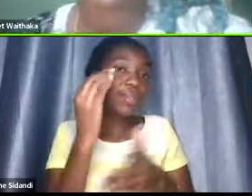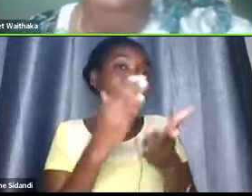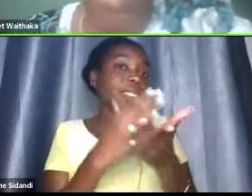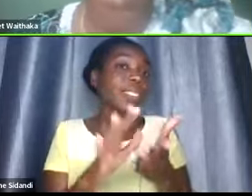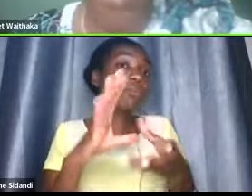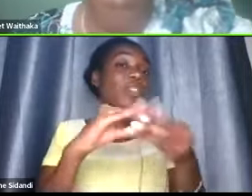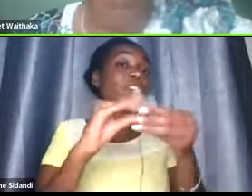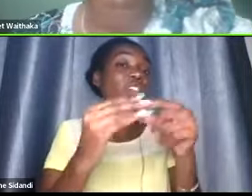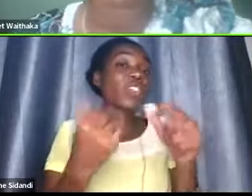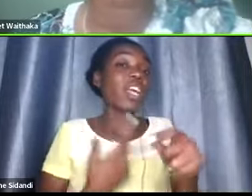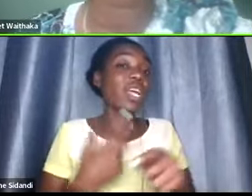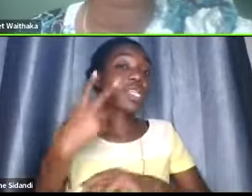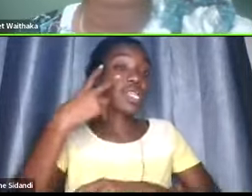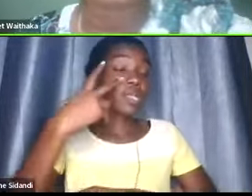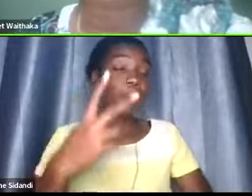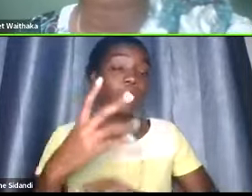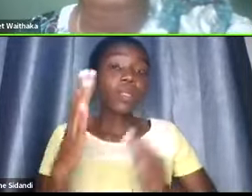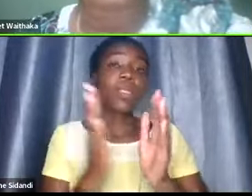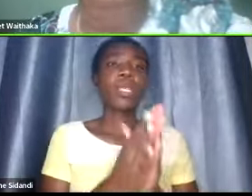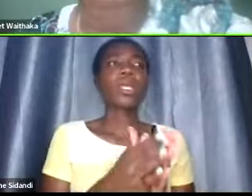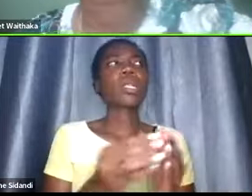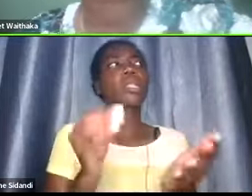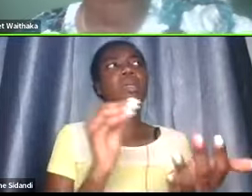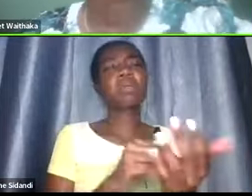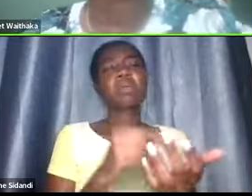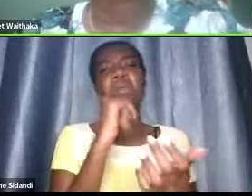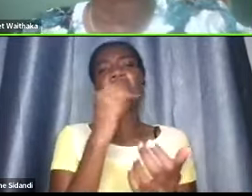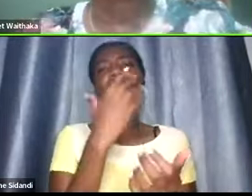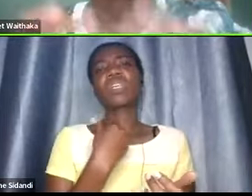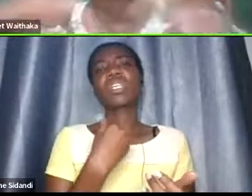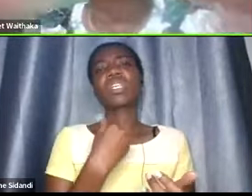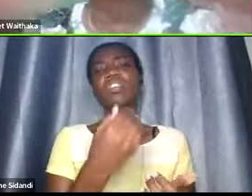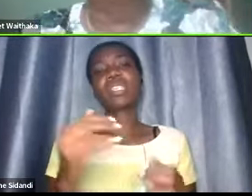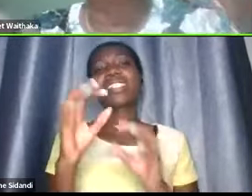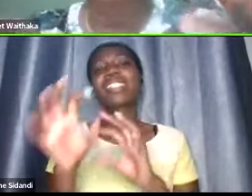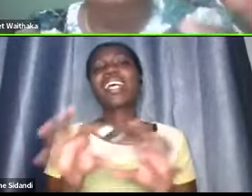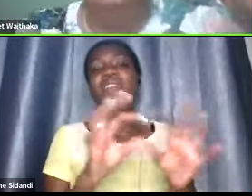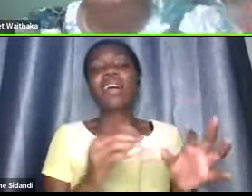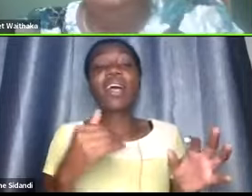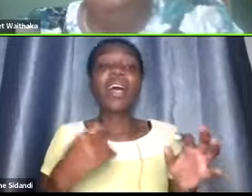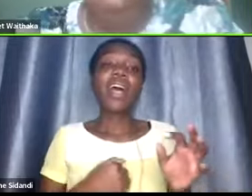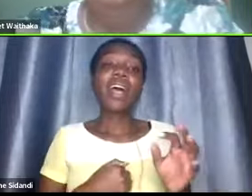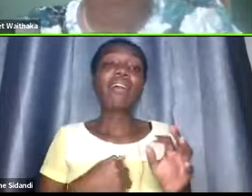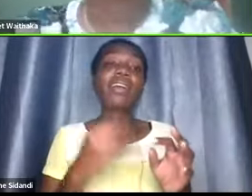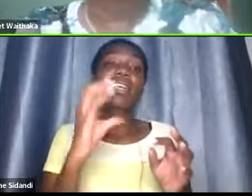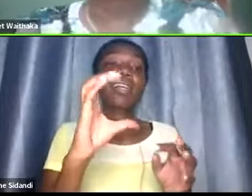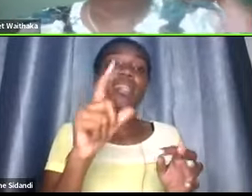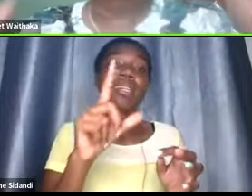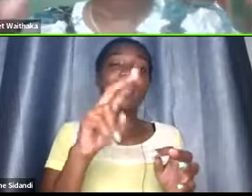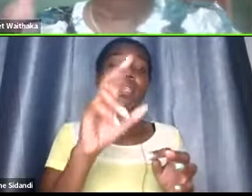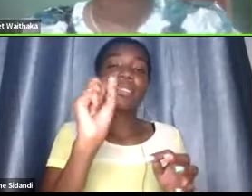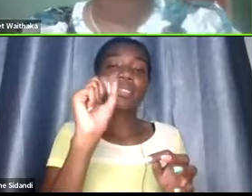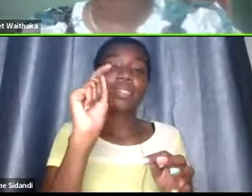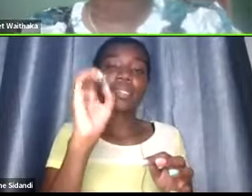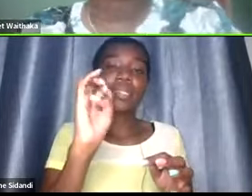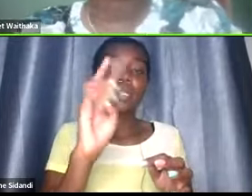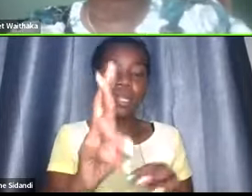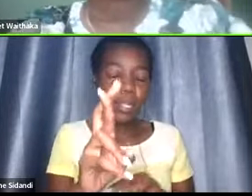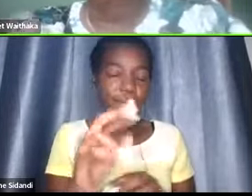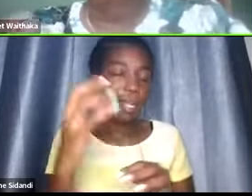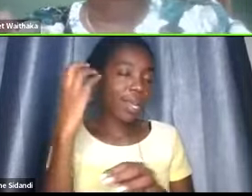are looking at, is whether you also don't want them to struggle. There is always what we call the cluster, the cluster careers, that a child